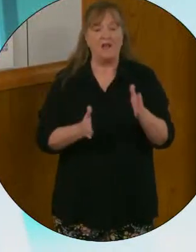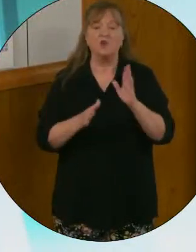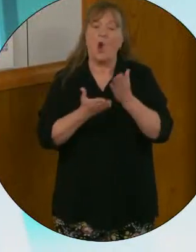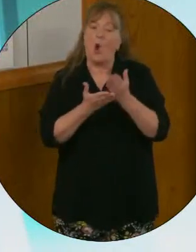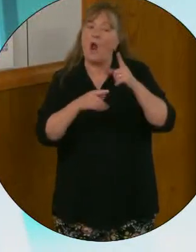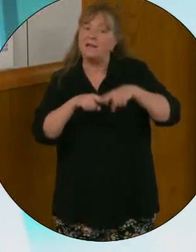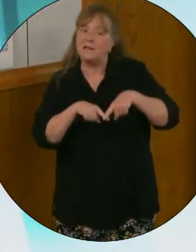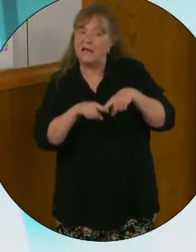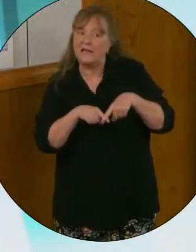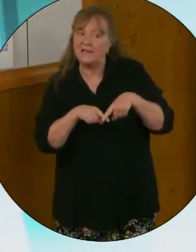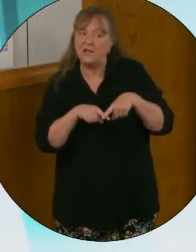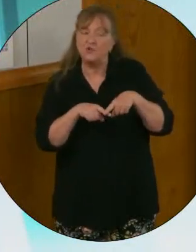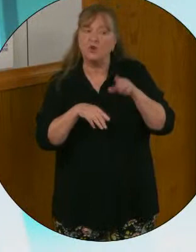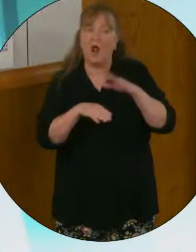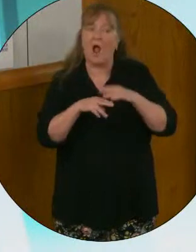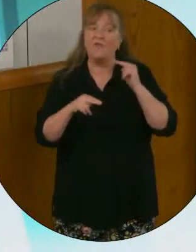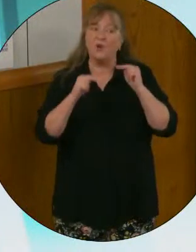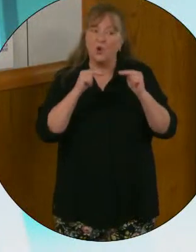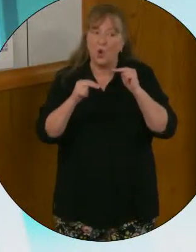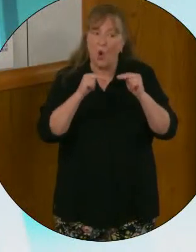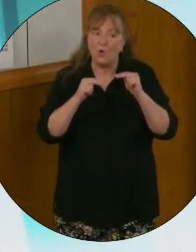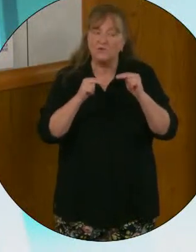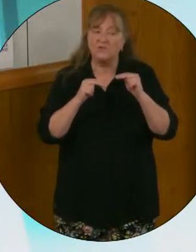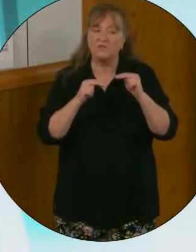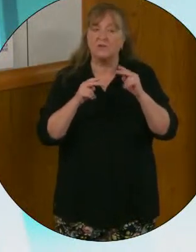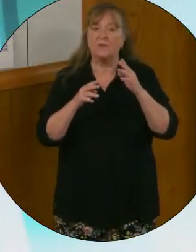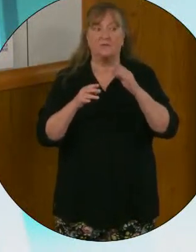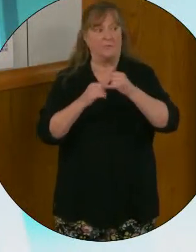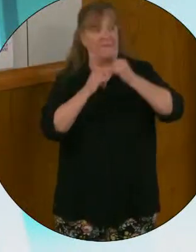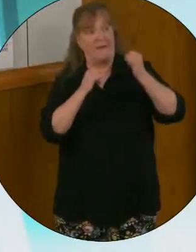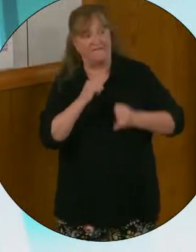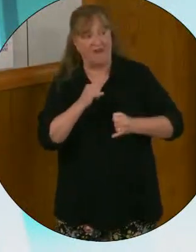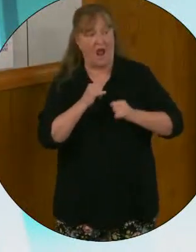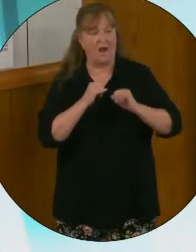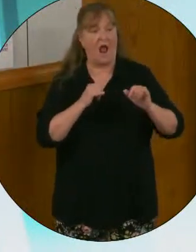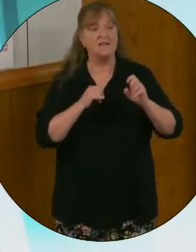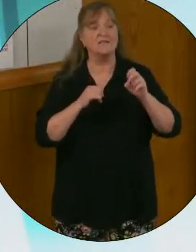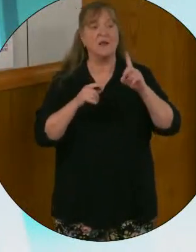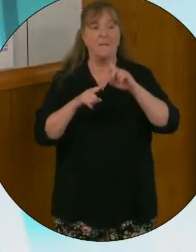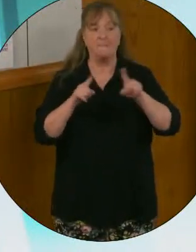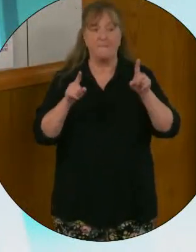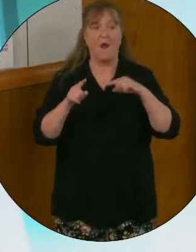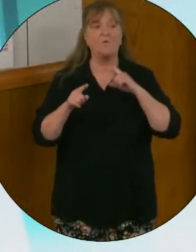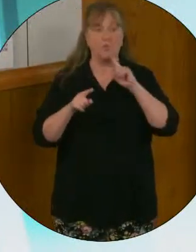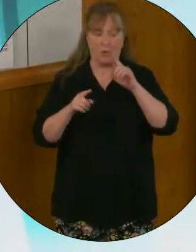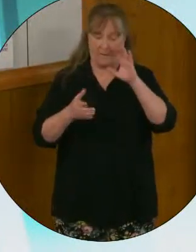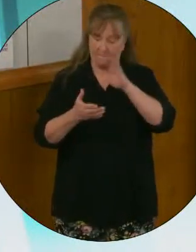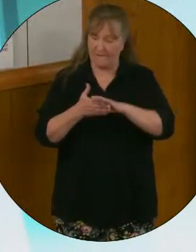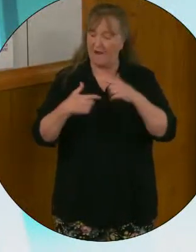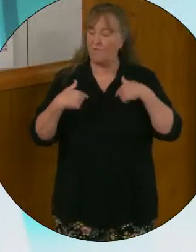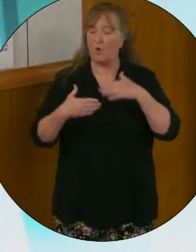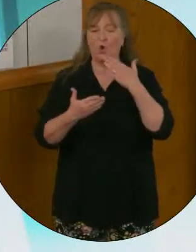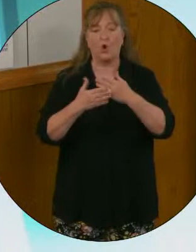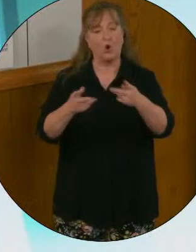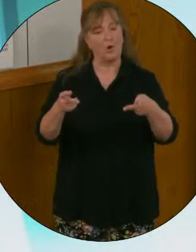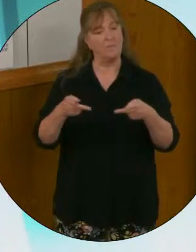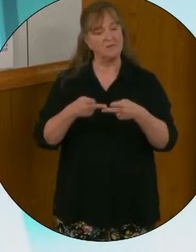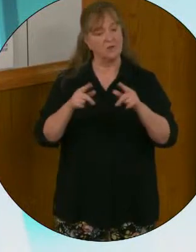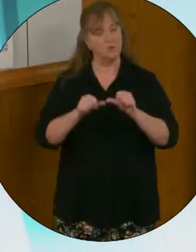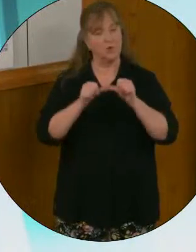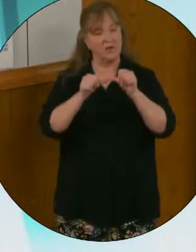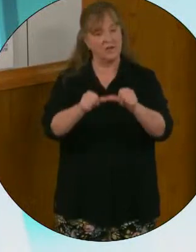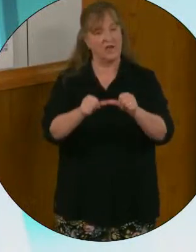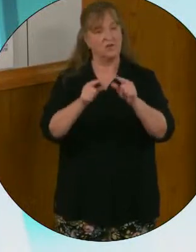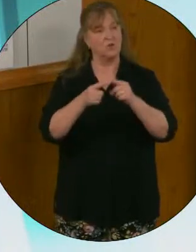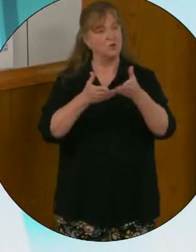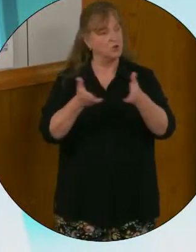on the negotiations being finalized, but we're optimistic and really believe that we're in a good position to continue to serve your